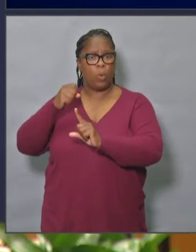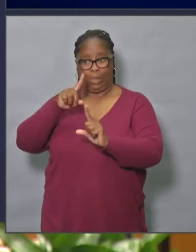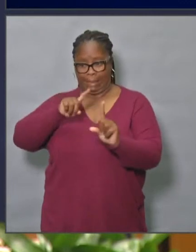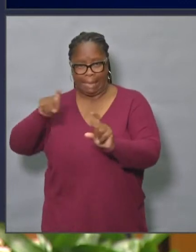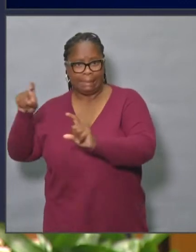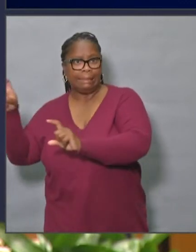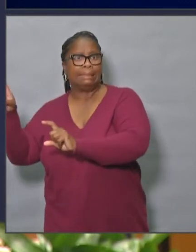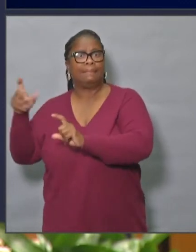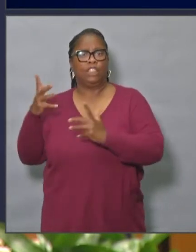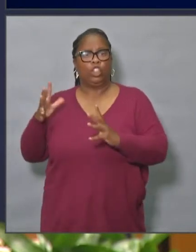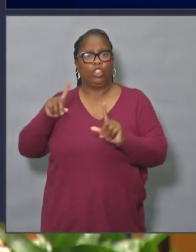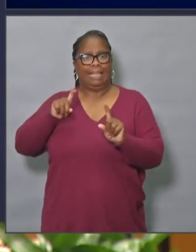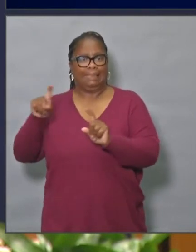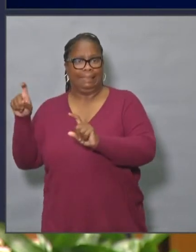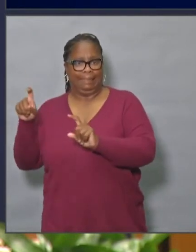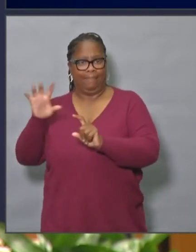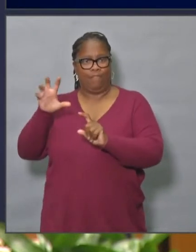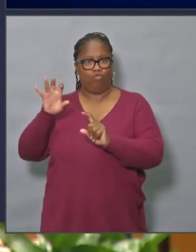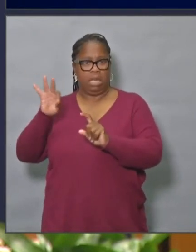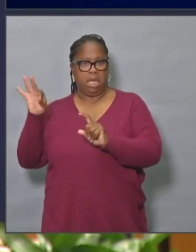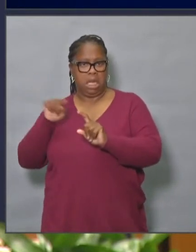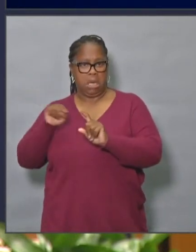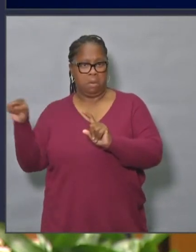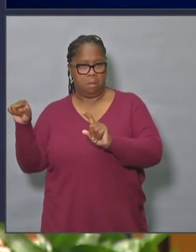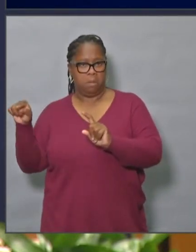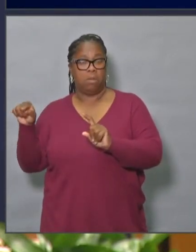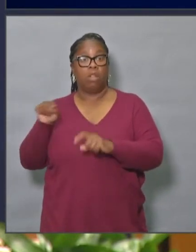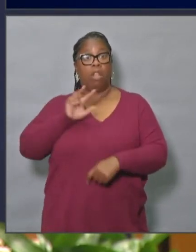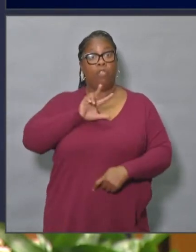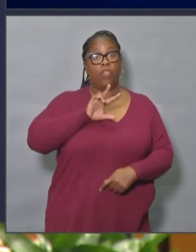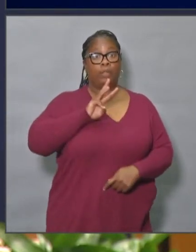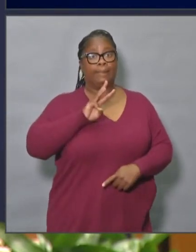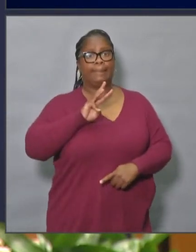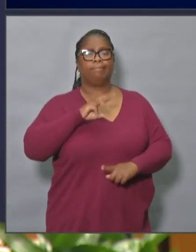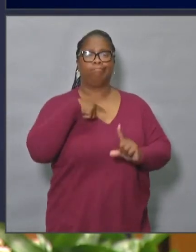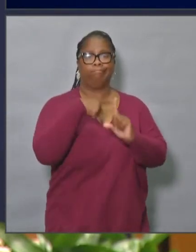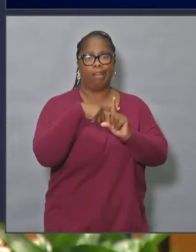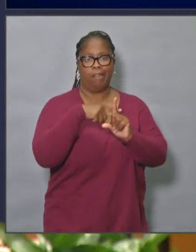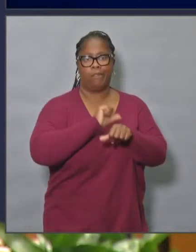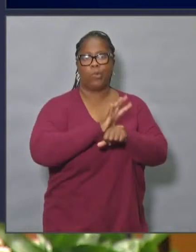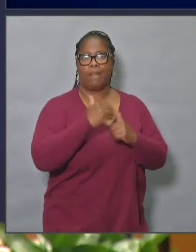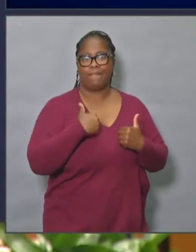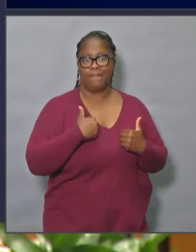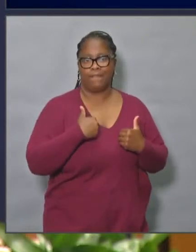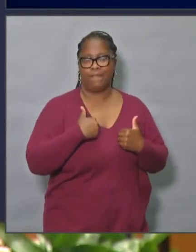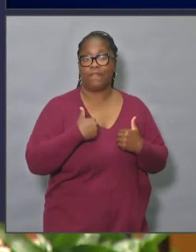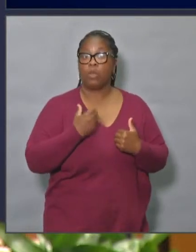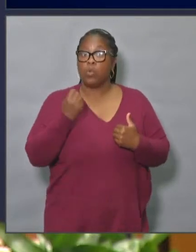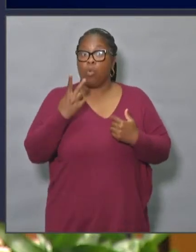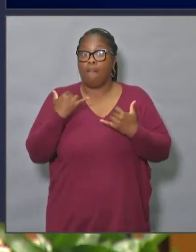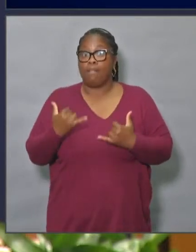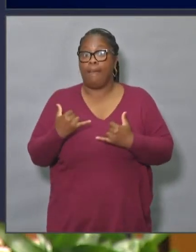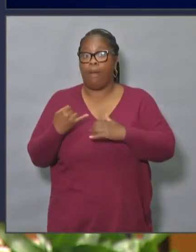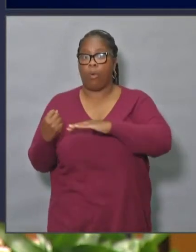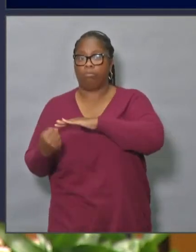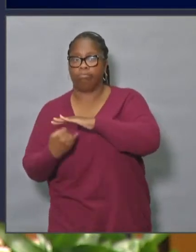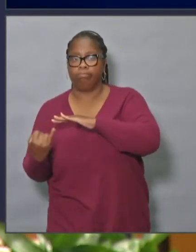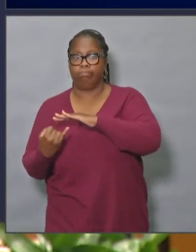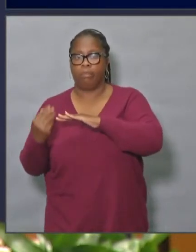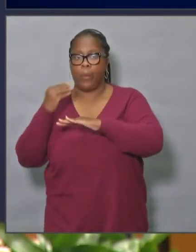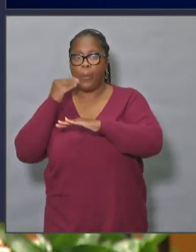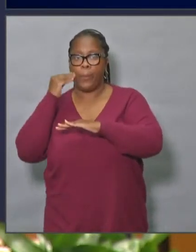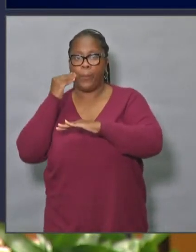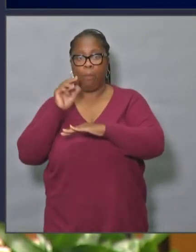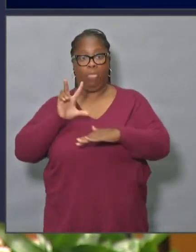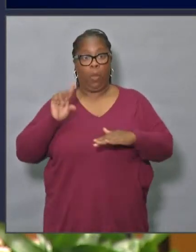for COVID-19. Of those, 36 tested positive, 12 are isolated at home, 31 have returned